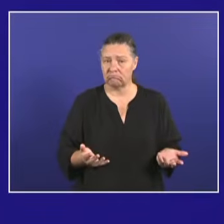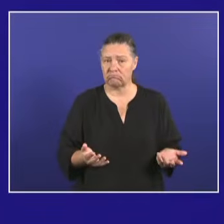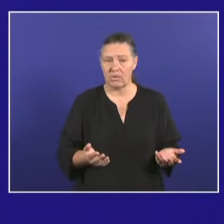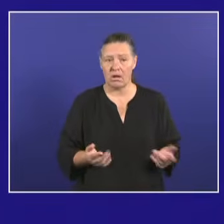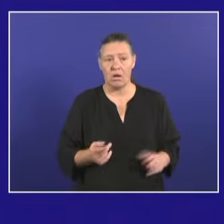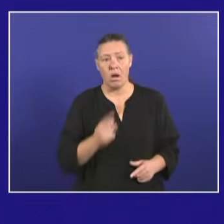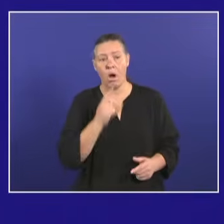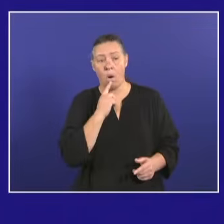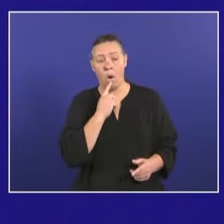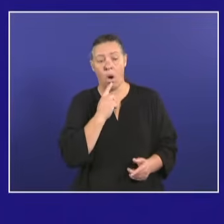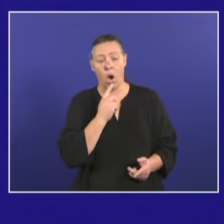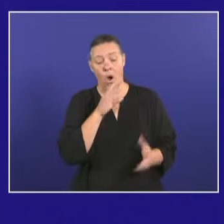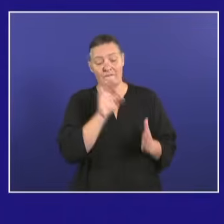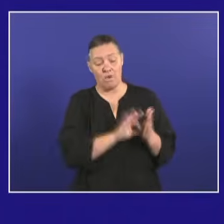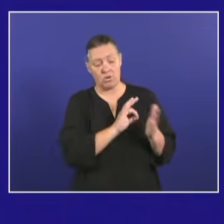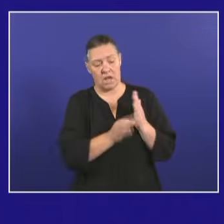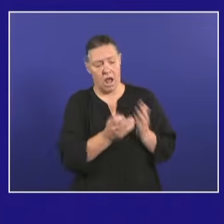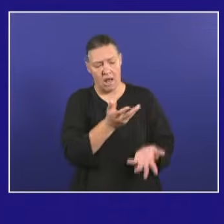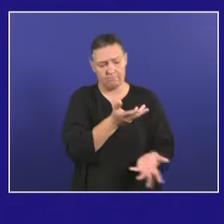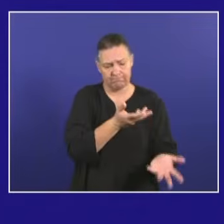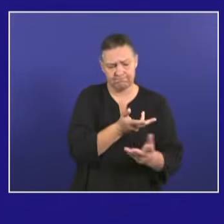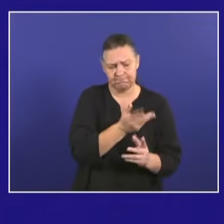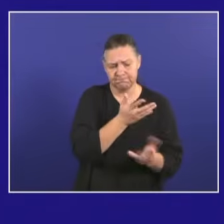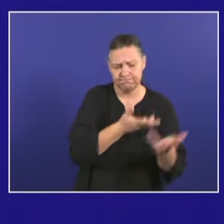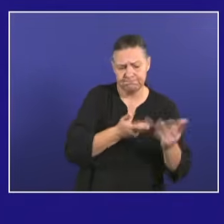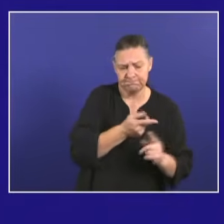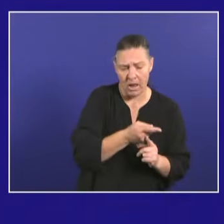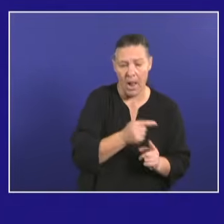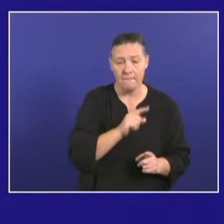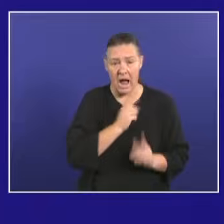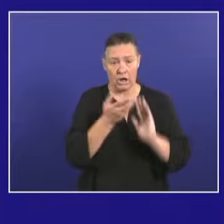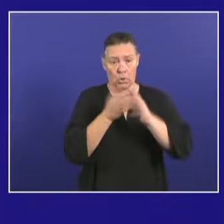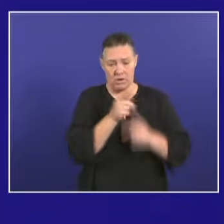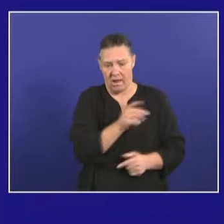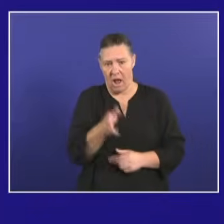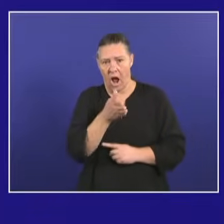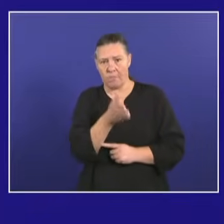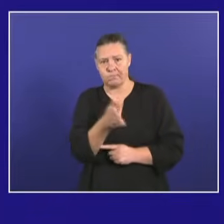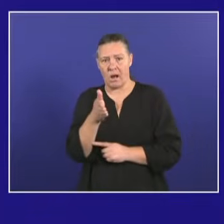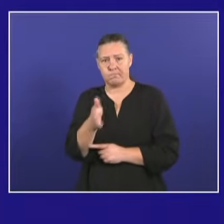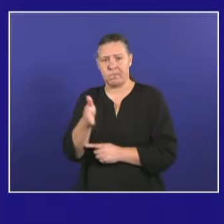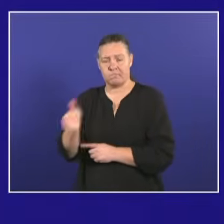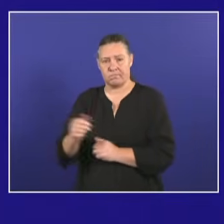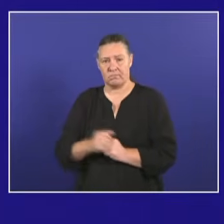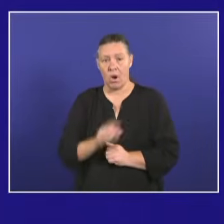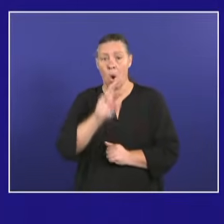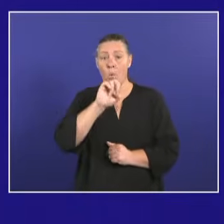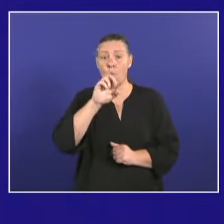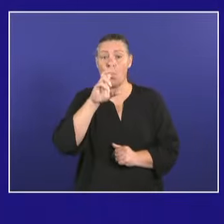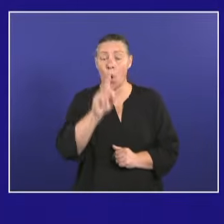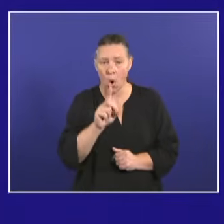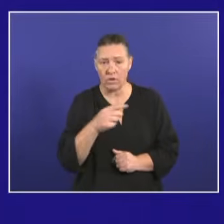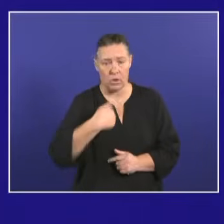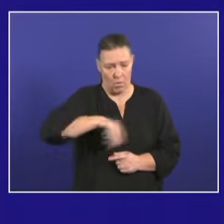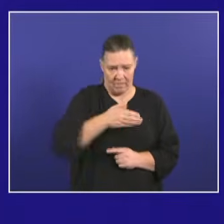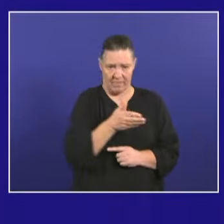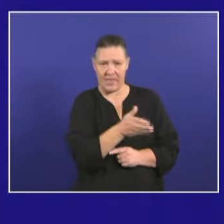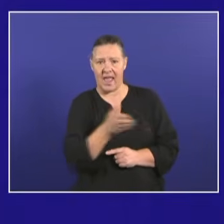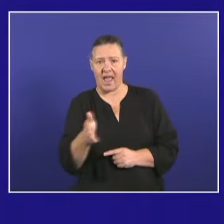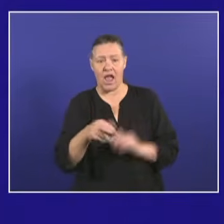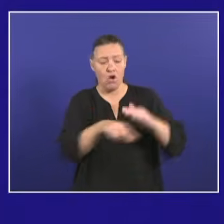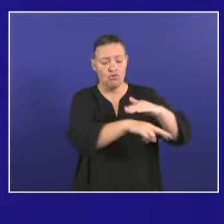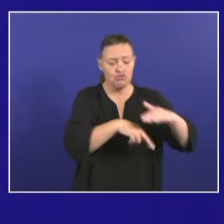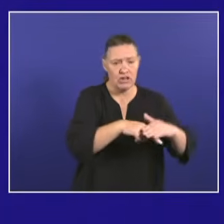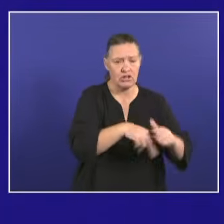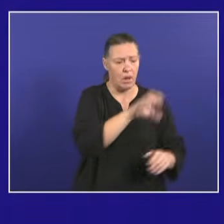only speak to voters, but we are present in every community. We are structured in our wards. We are organized across regions